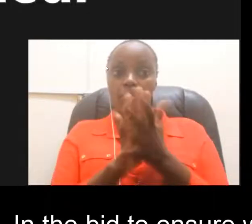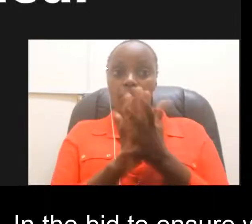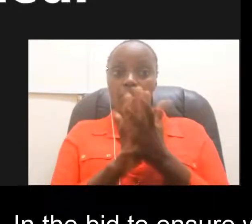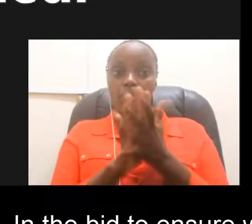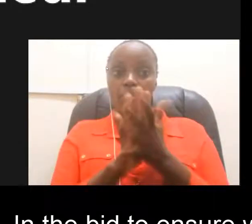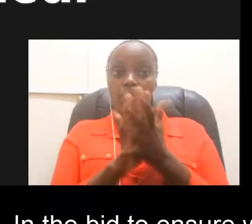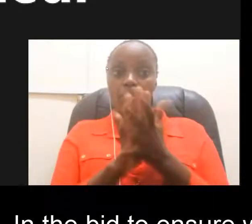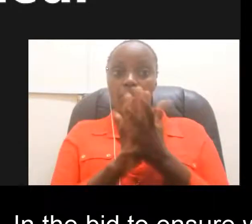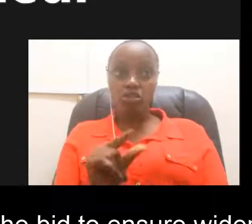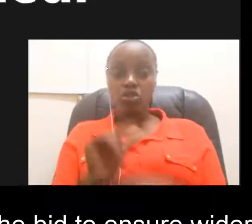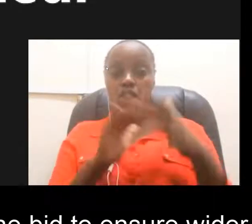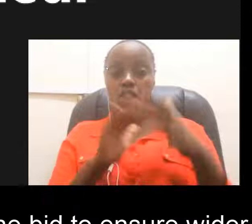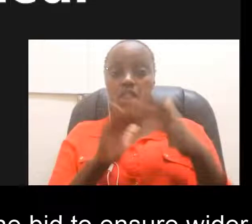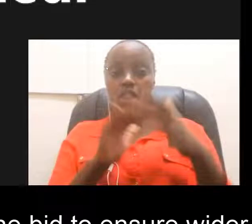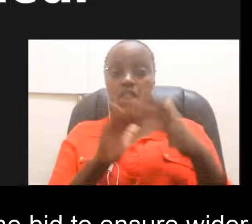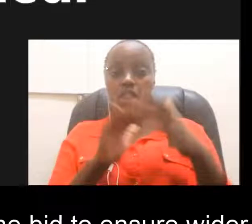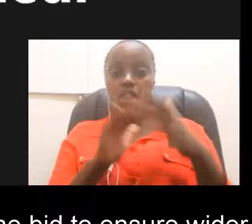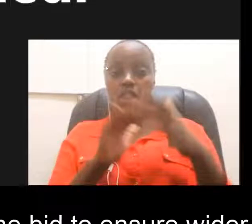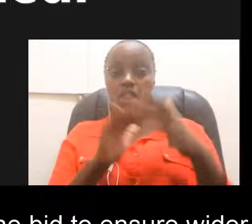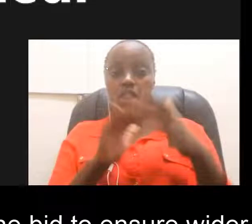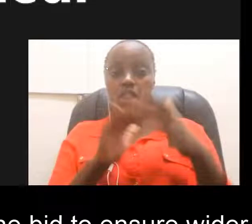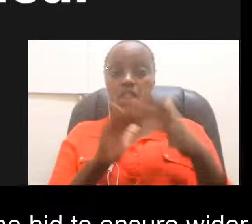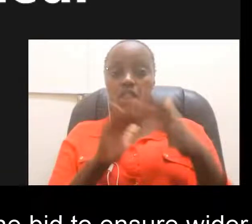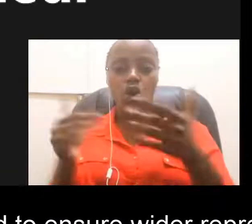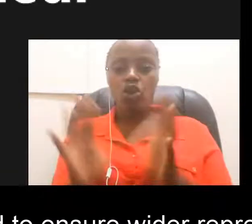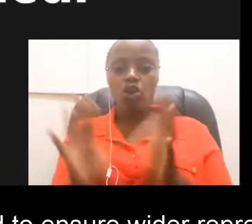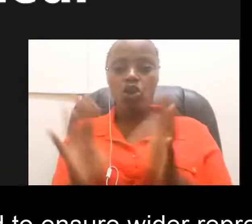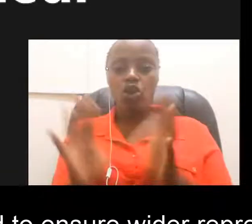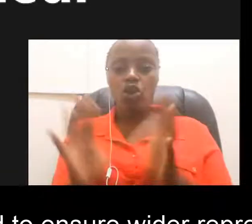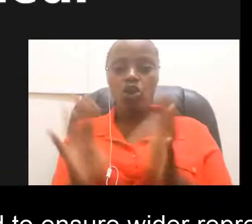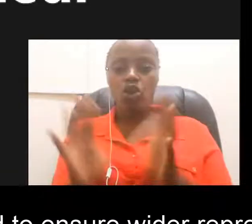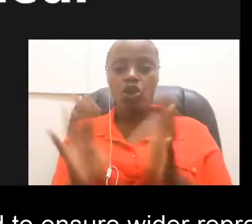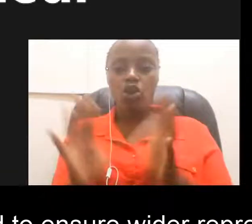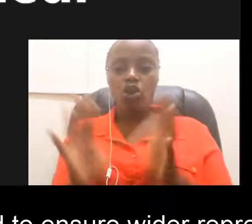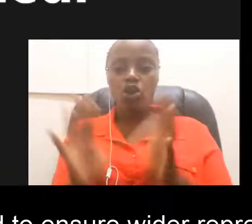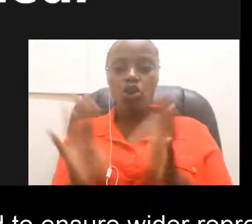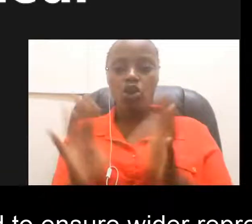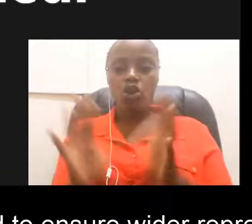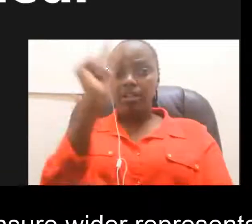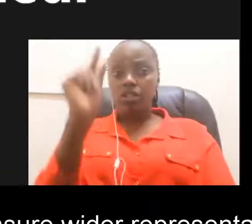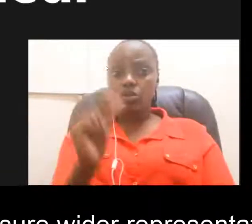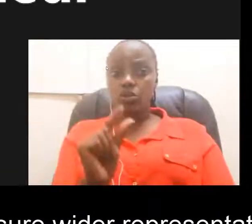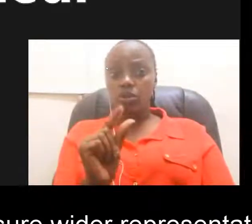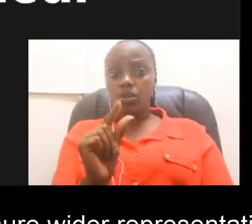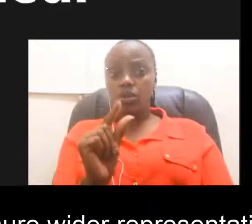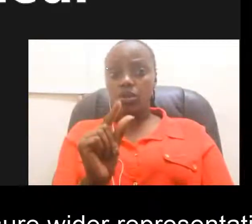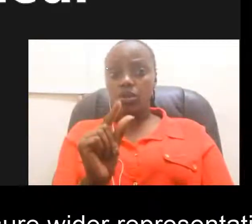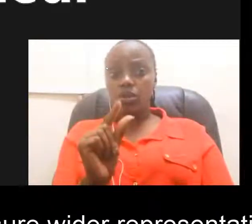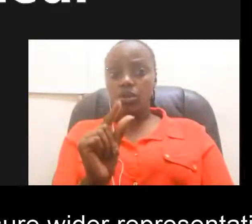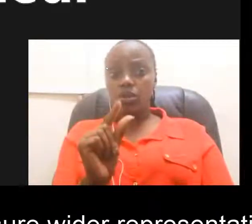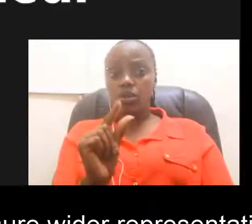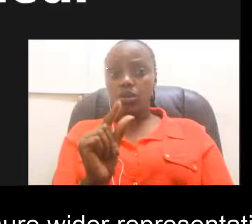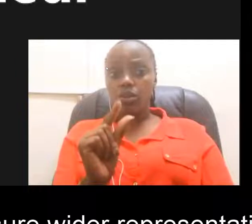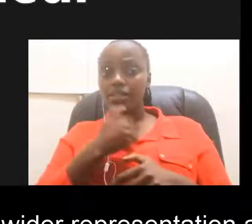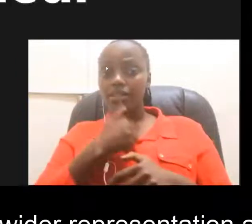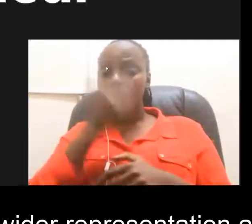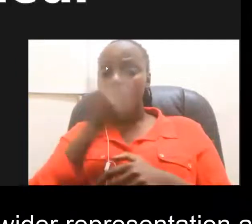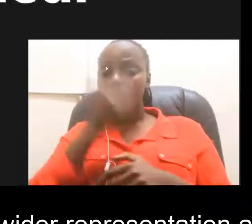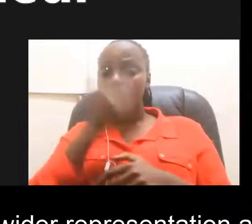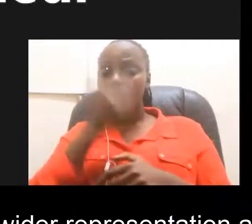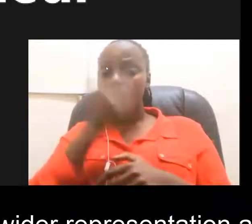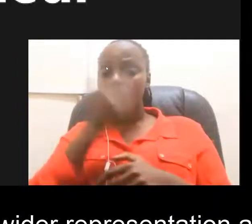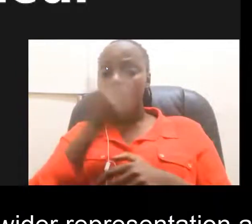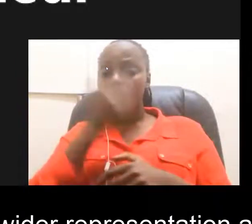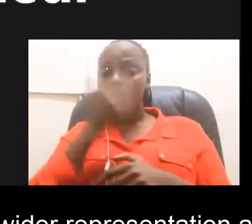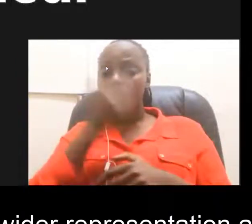network as well, or aligned somehow to the regional network, because a lot of communication,